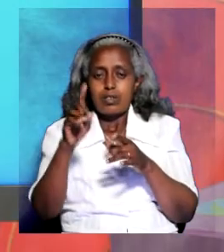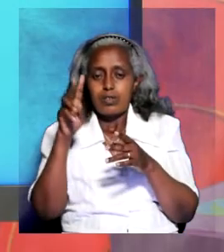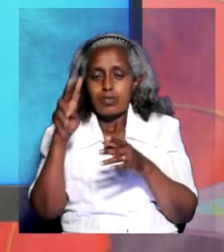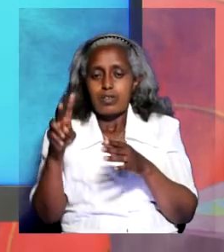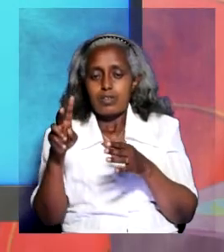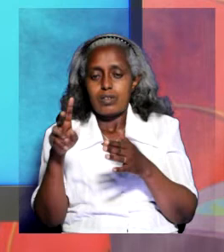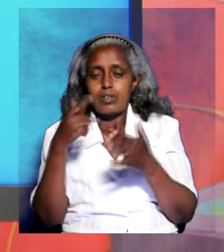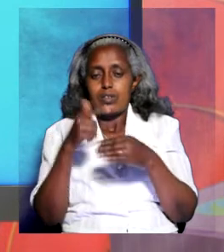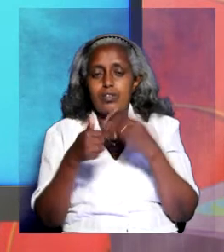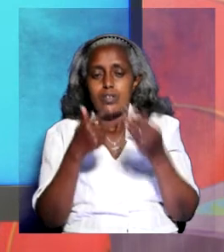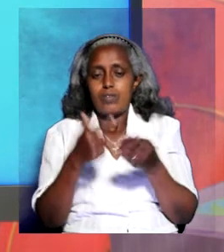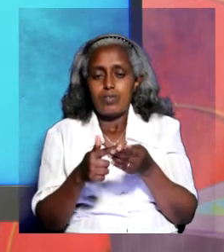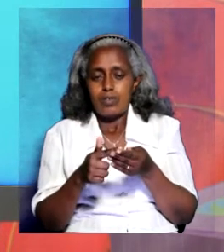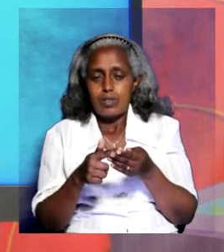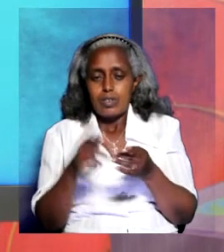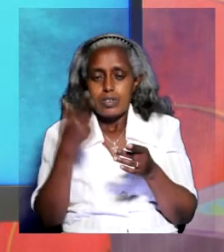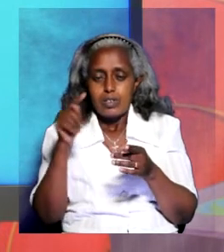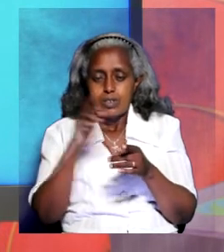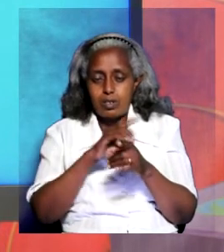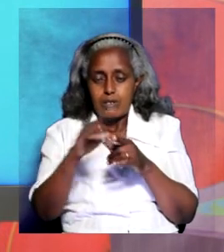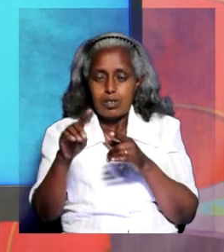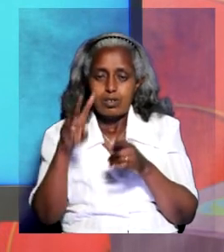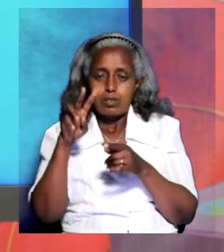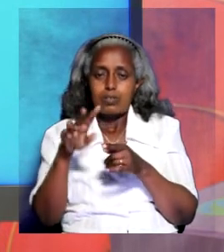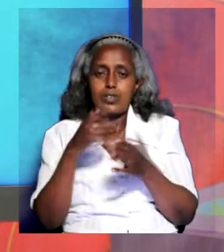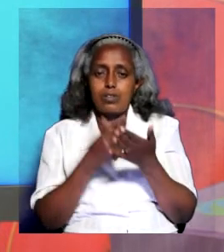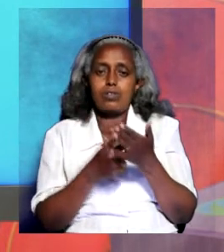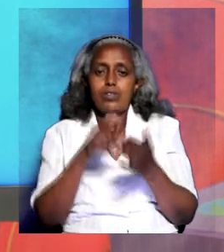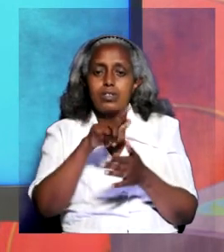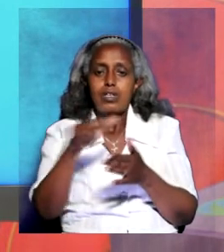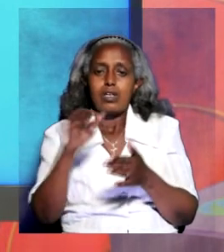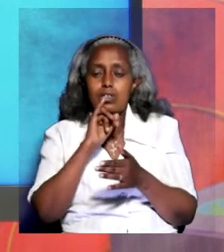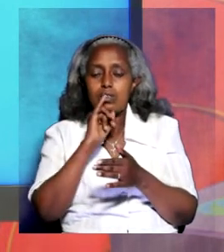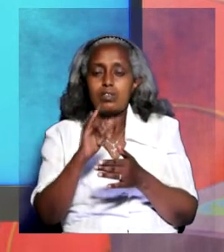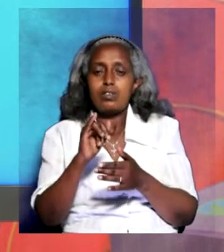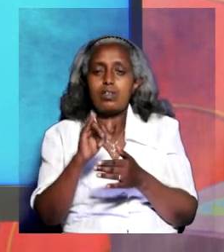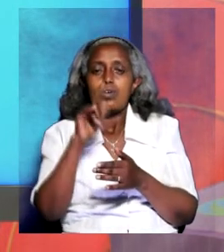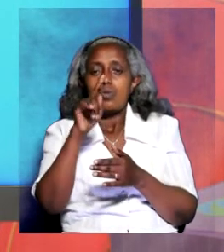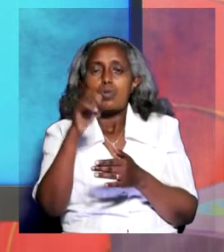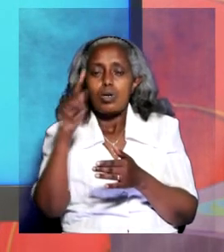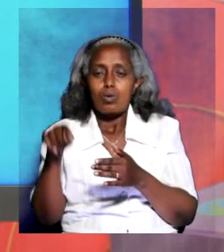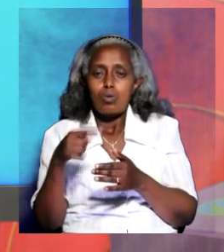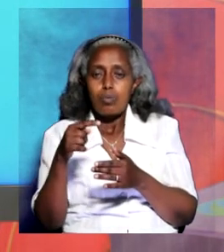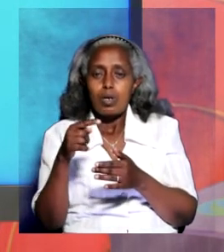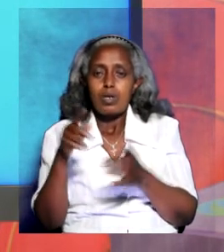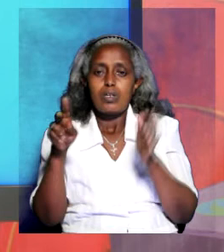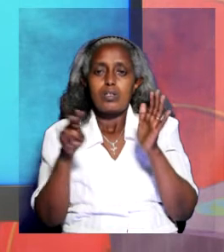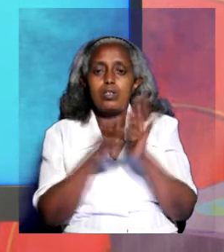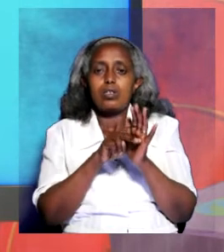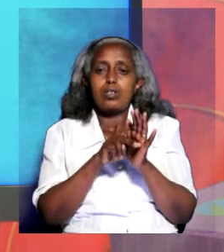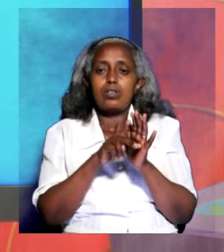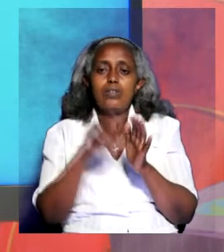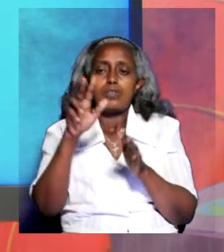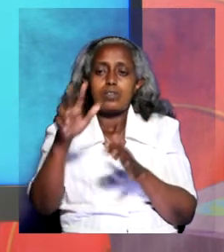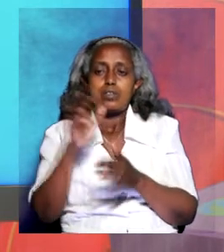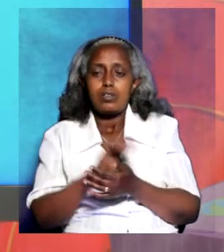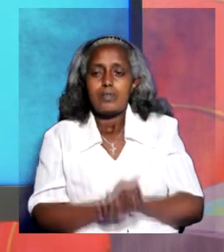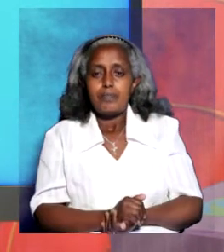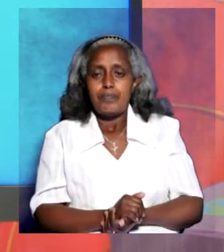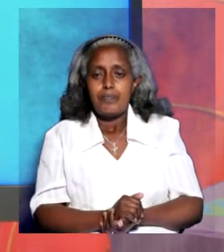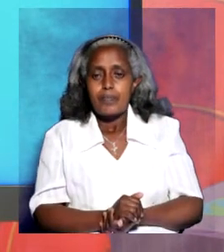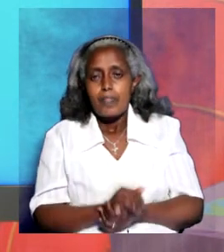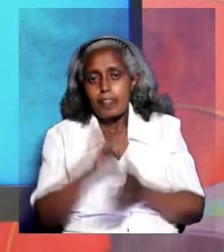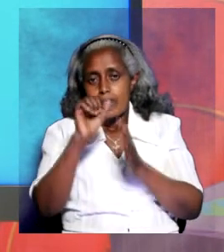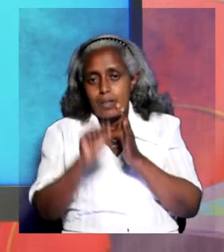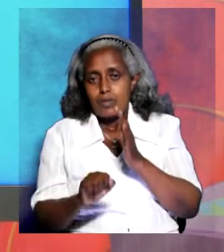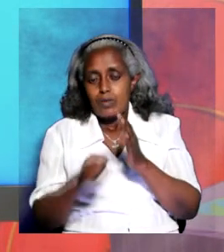line. Therefore, the direction vector of this line will be this 1 comma negative 3.